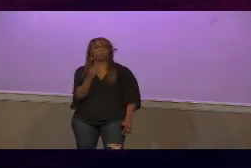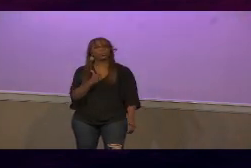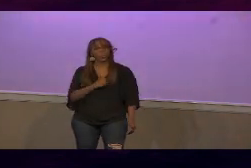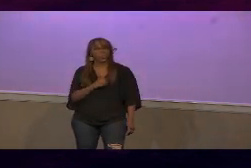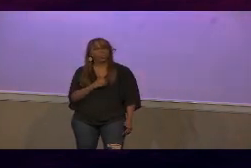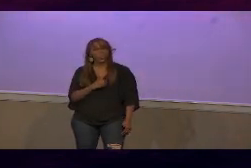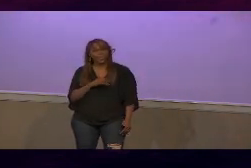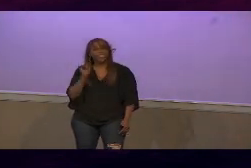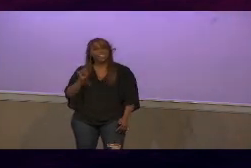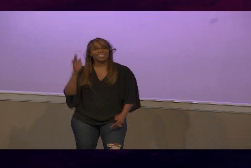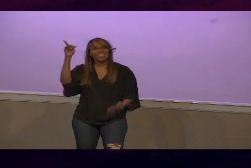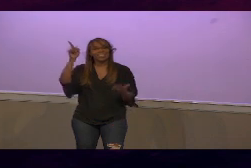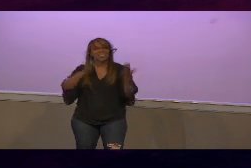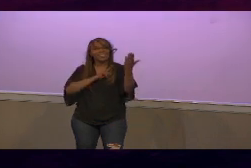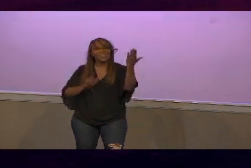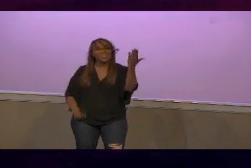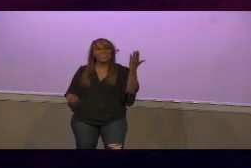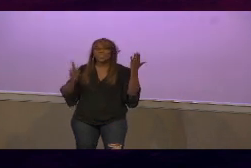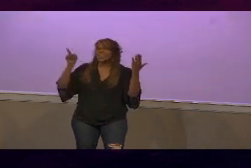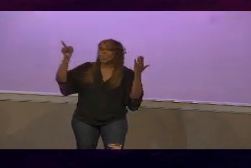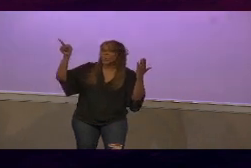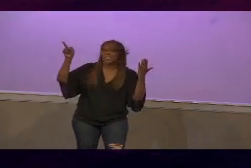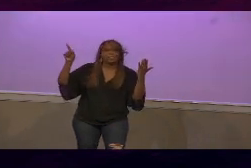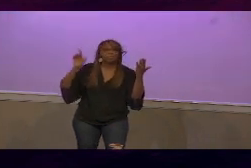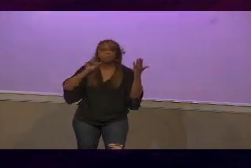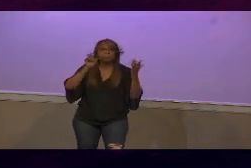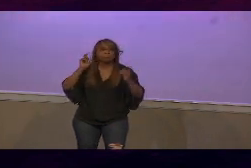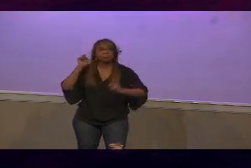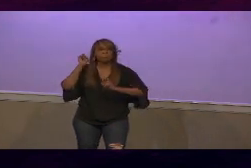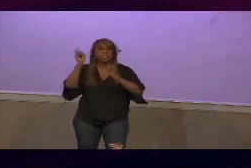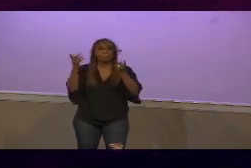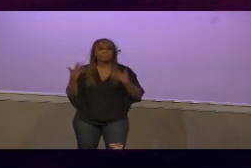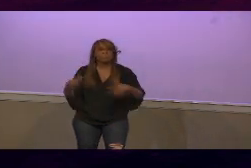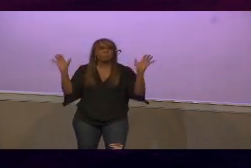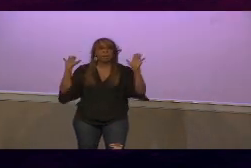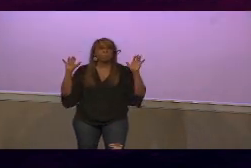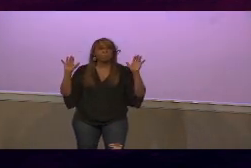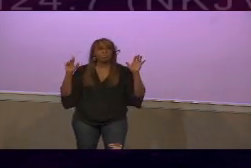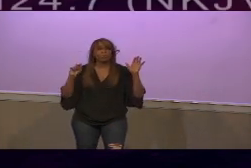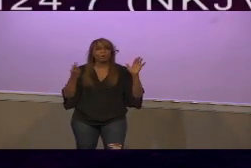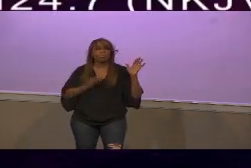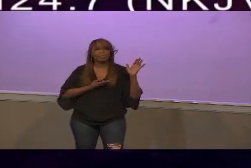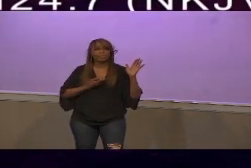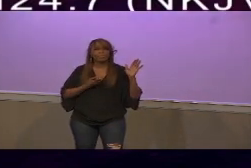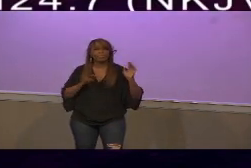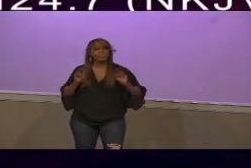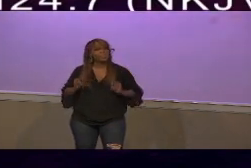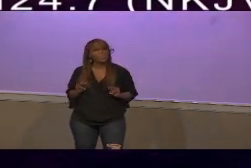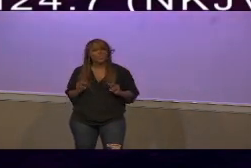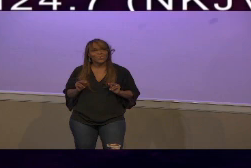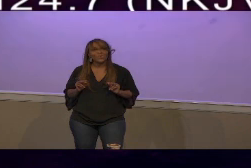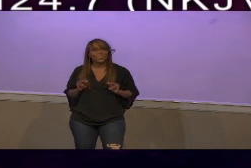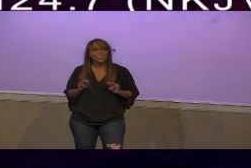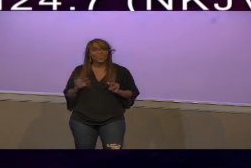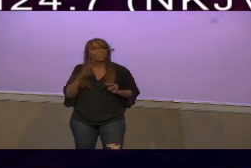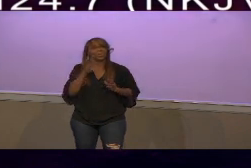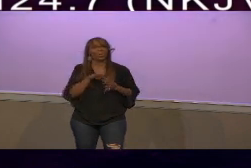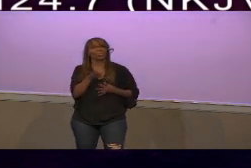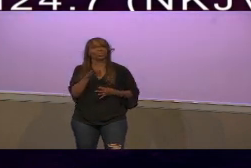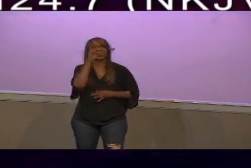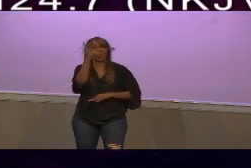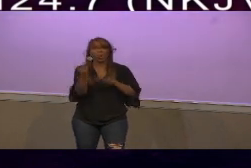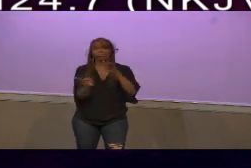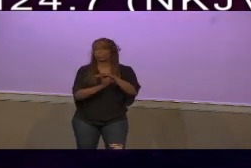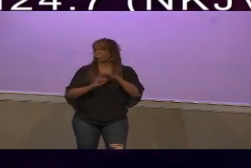Blessed be the Lord who has not given us as prey to their teeth. Our souls has escaped